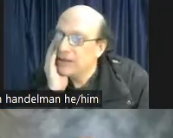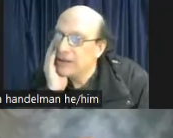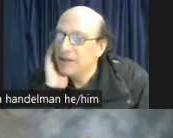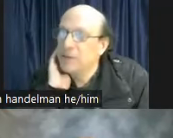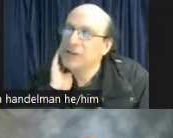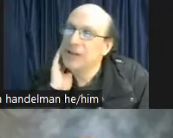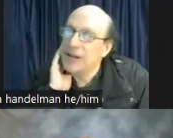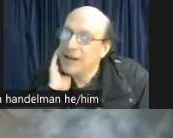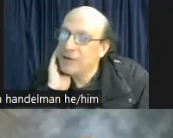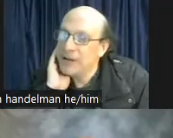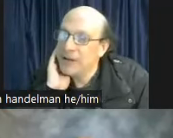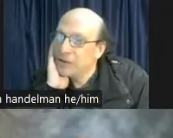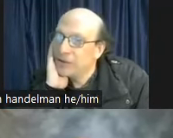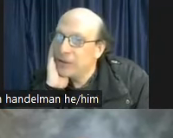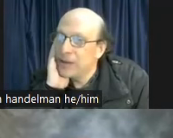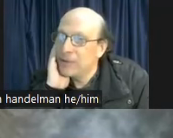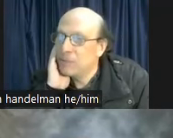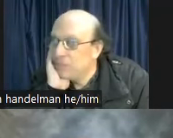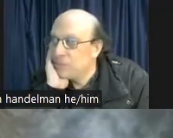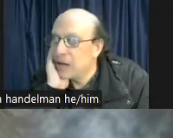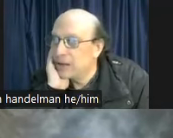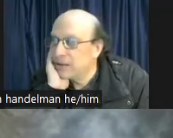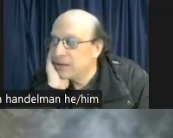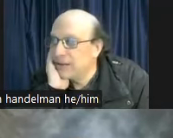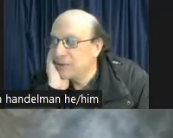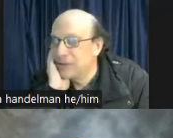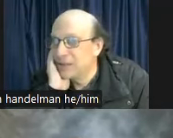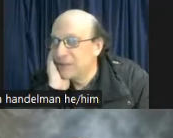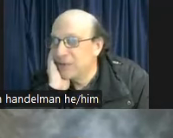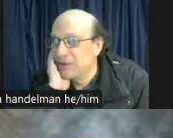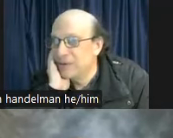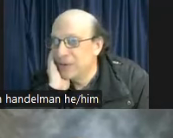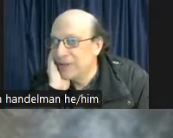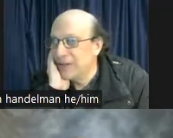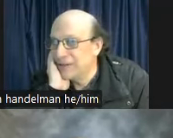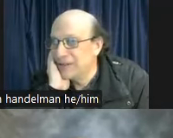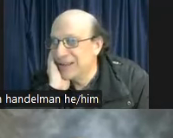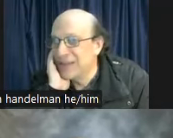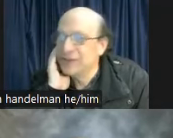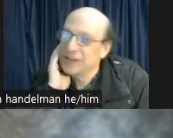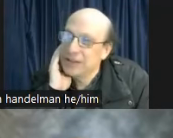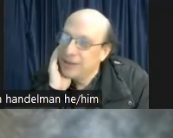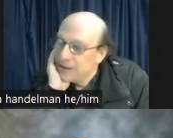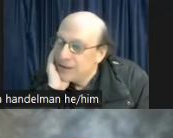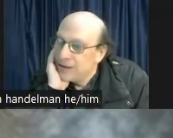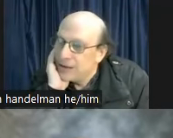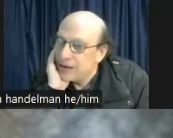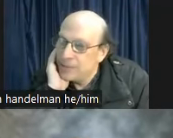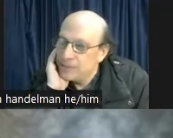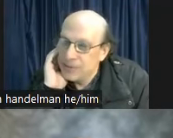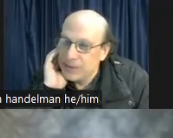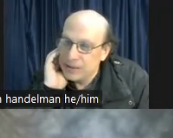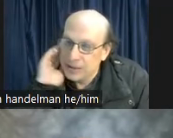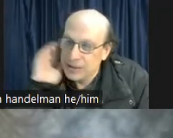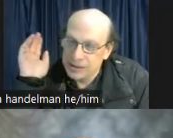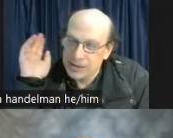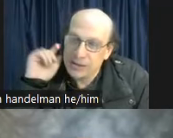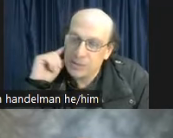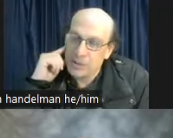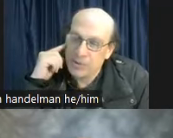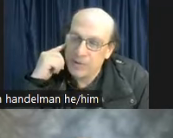Thank Well, you. it's a clear question. I don't know the answer to it. I mean, I've been monitoring this whole system for 30 years, and I've never seen